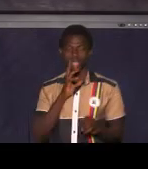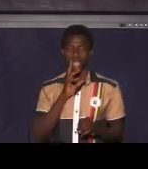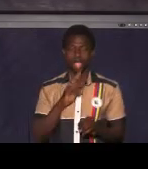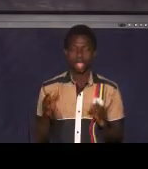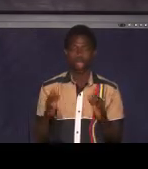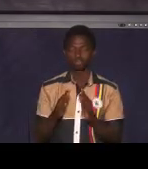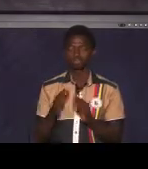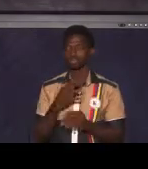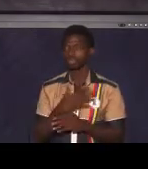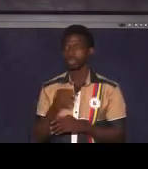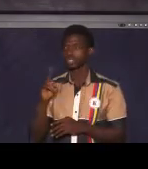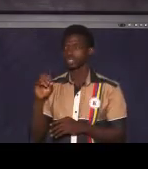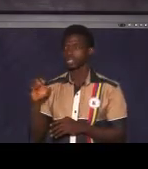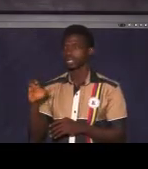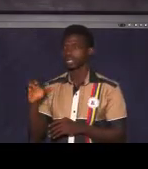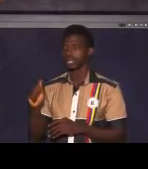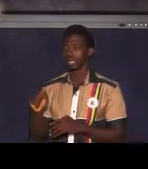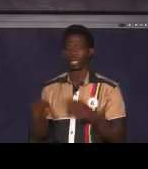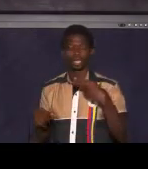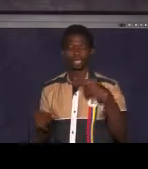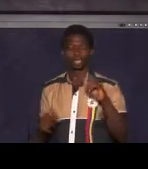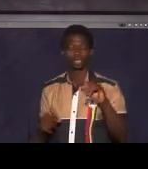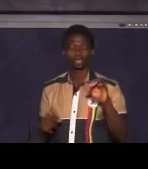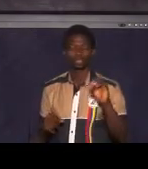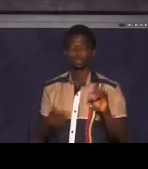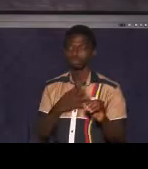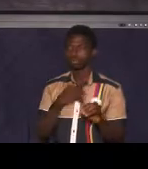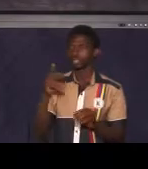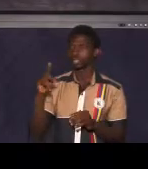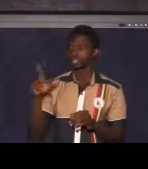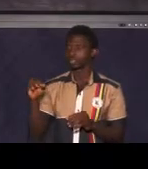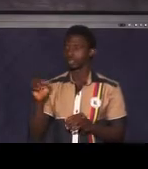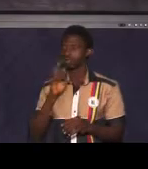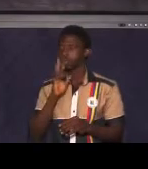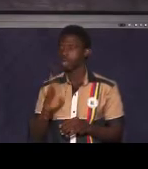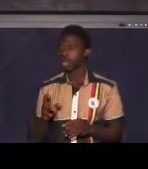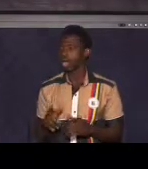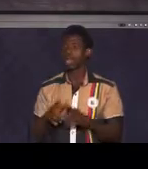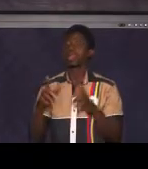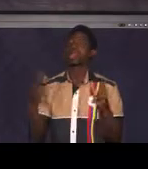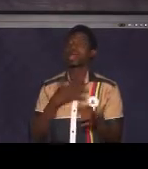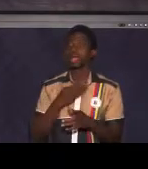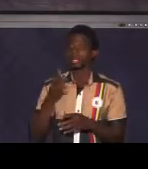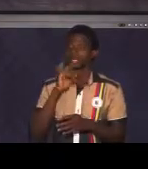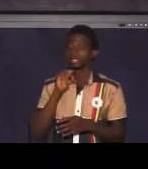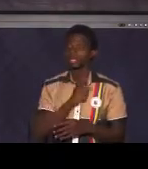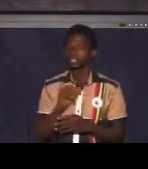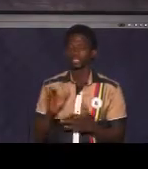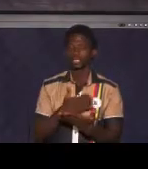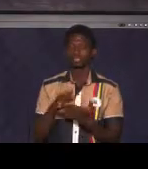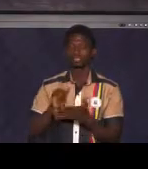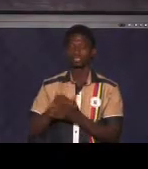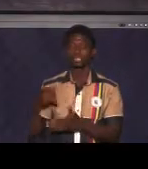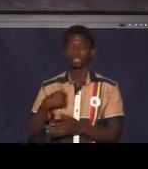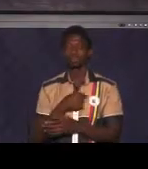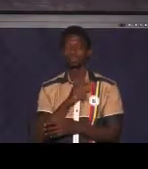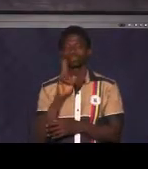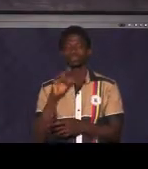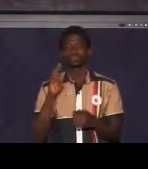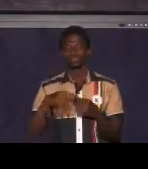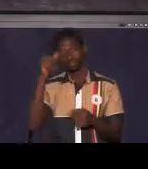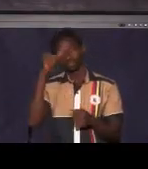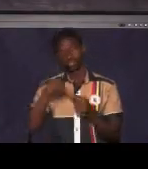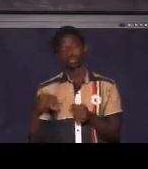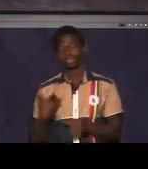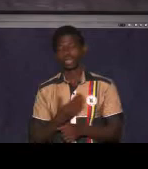graduations. Deca, hecto, and kilo are larger graduations. And there is a song that we used to